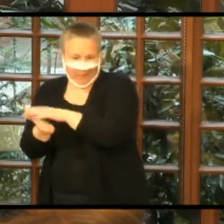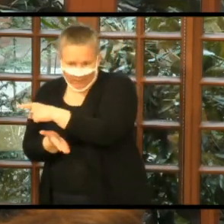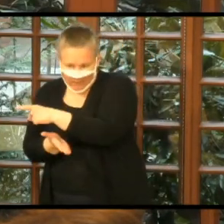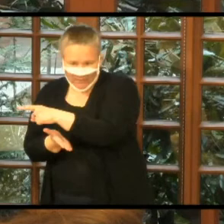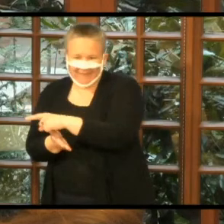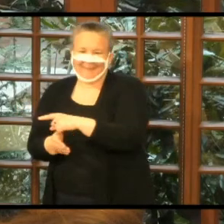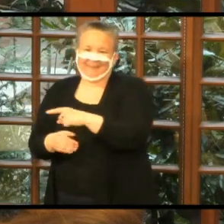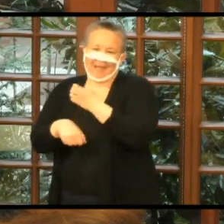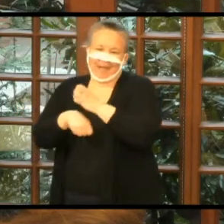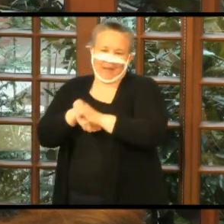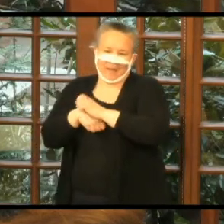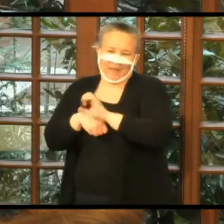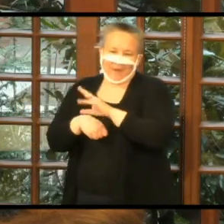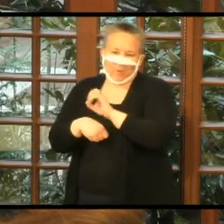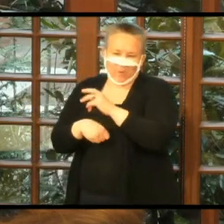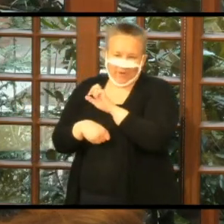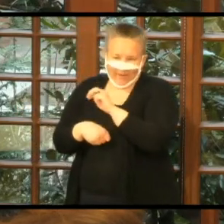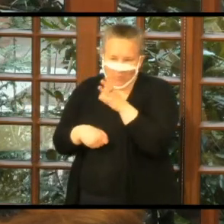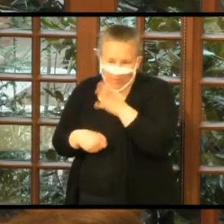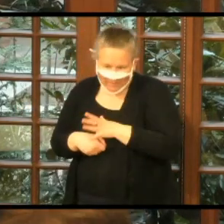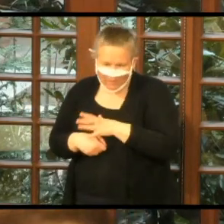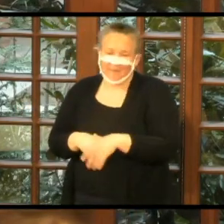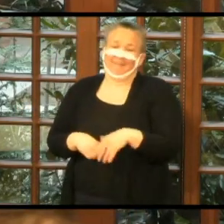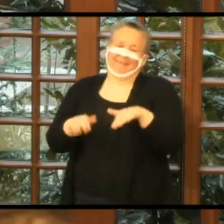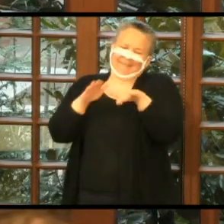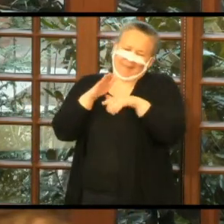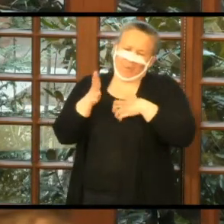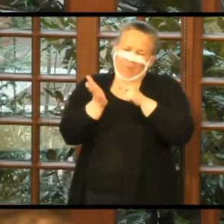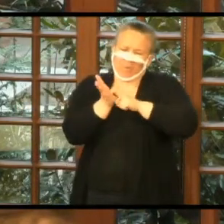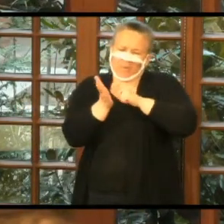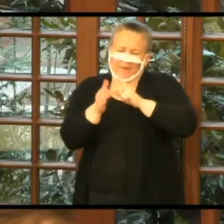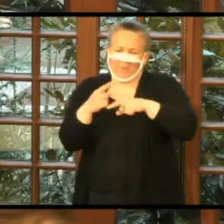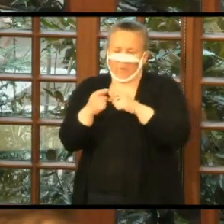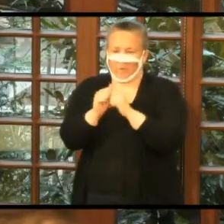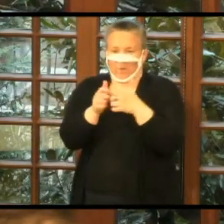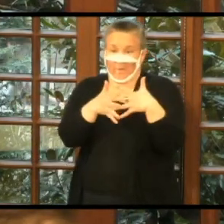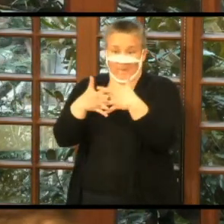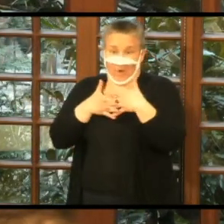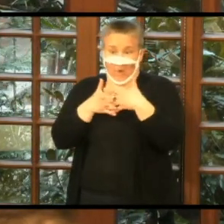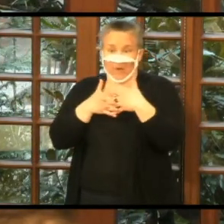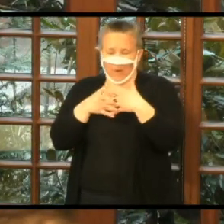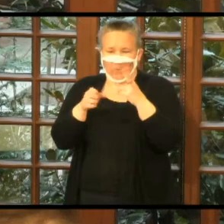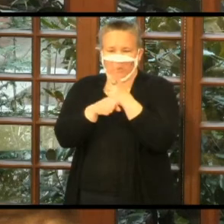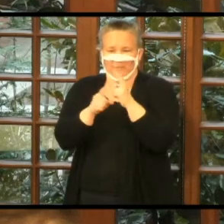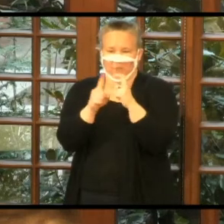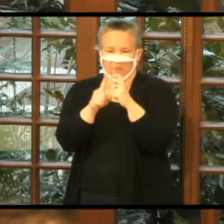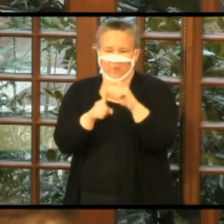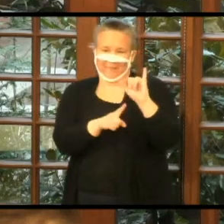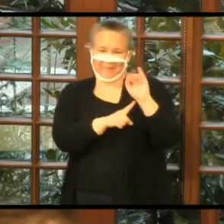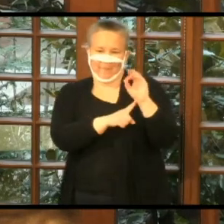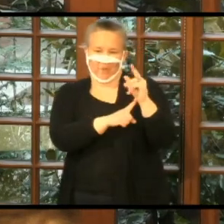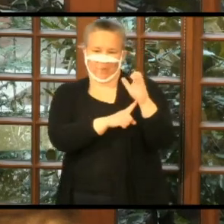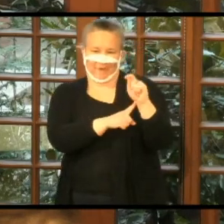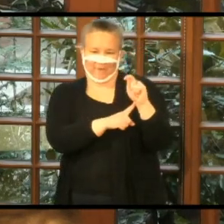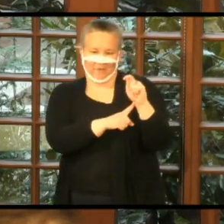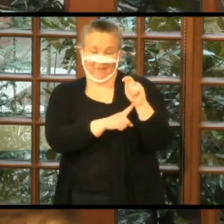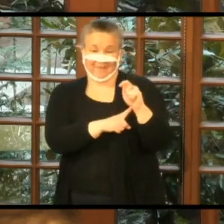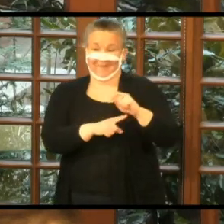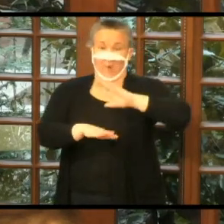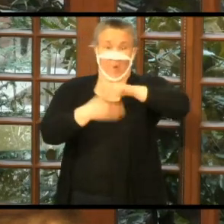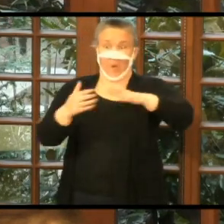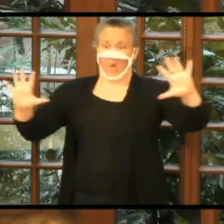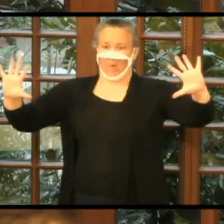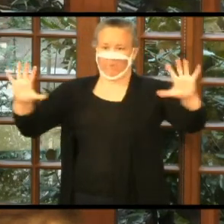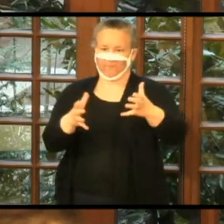an Ecuadorian woman. Essentially, I wanted to write about how America uses the term immigrant to lump everybody into